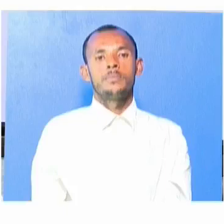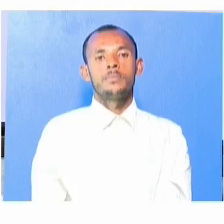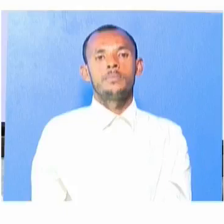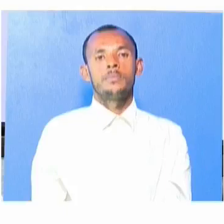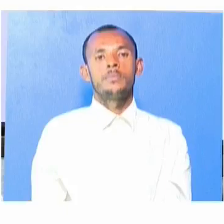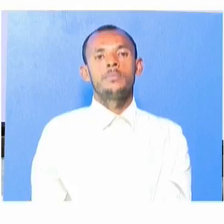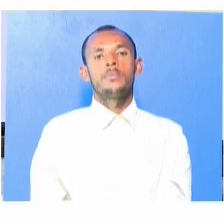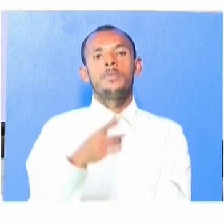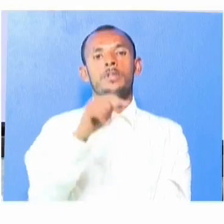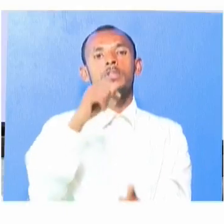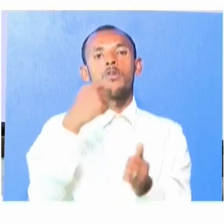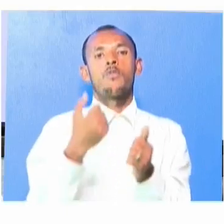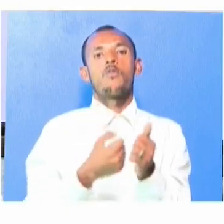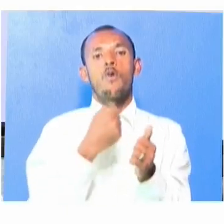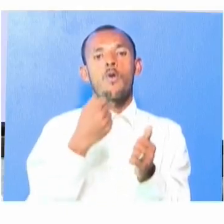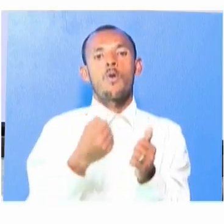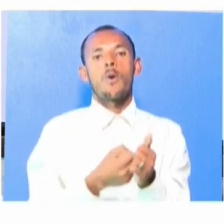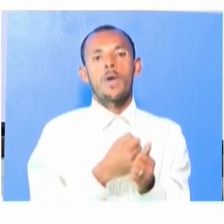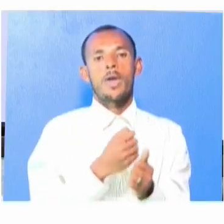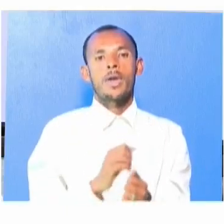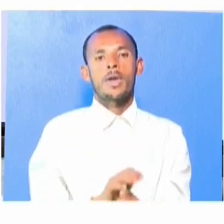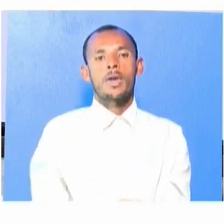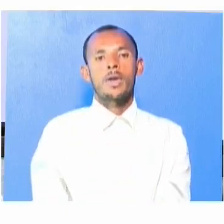the following